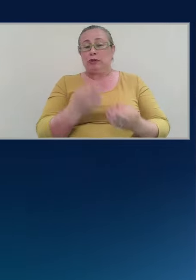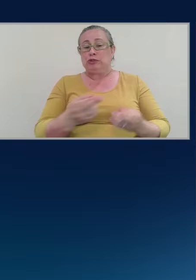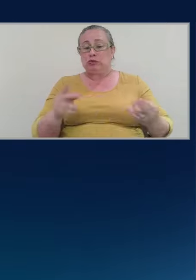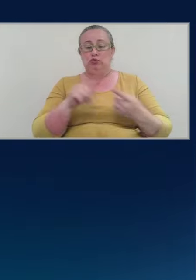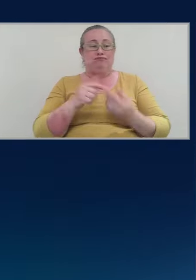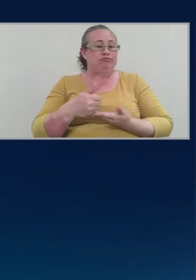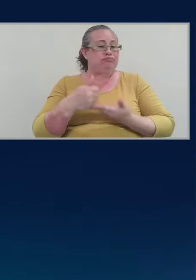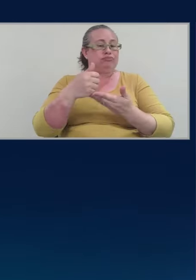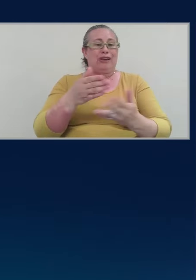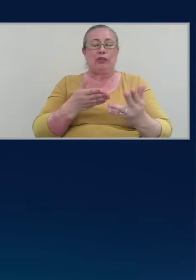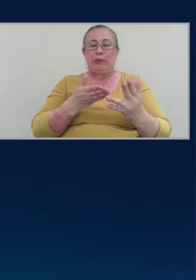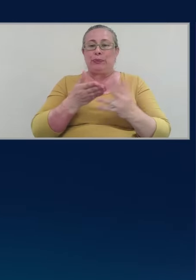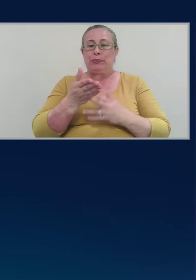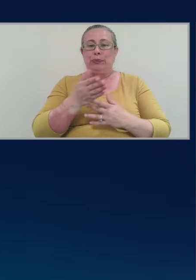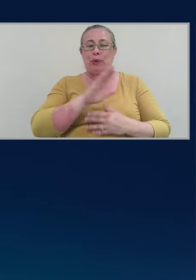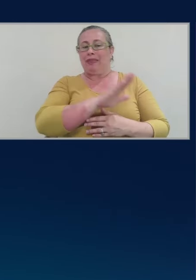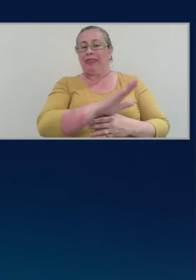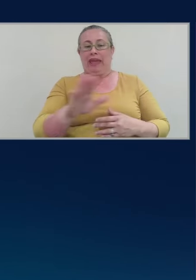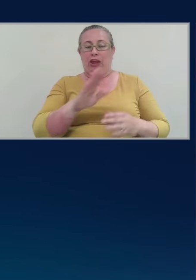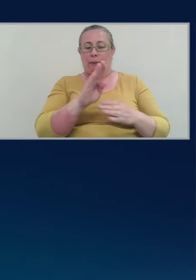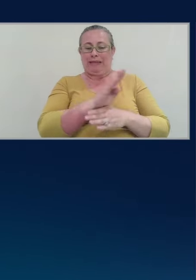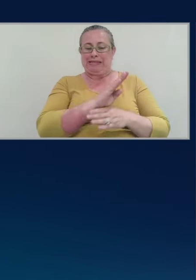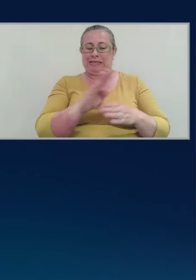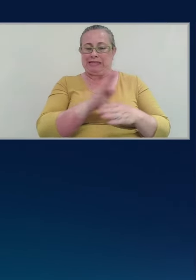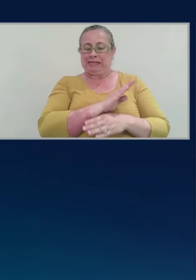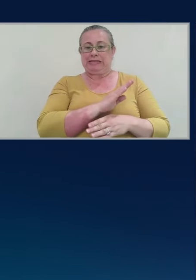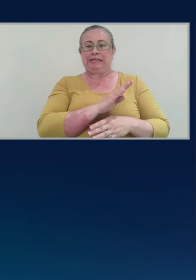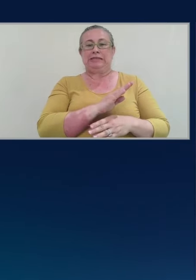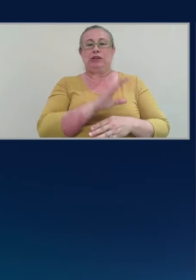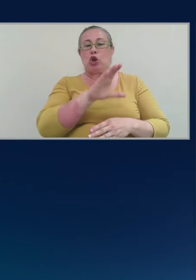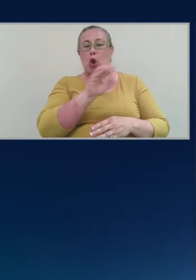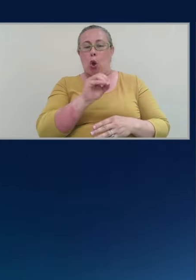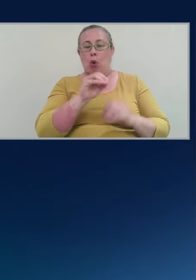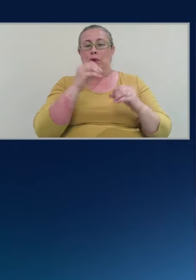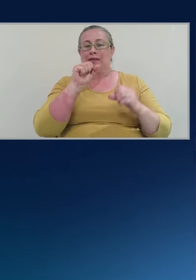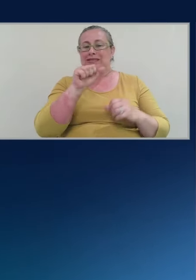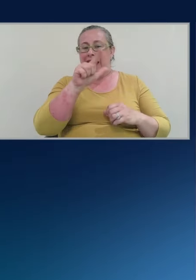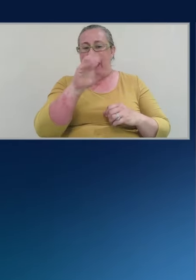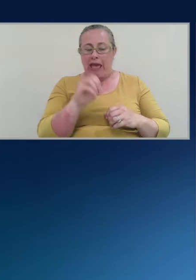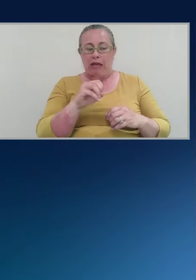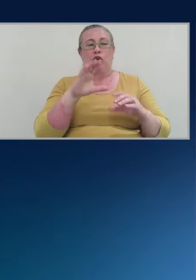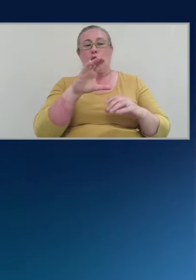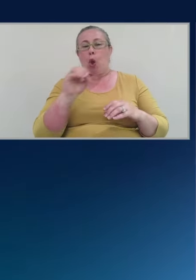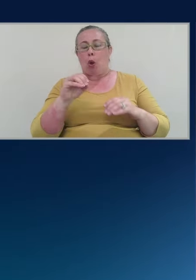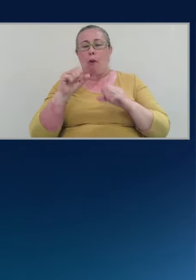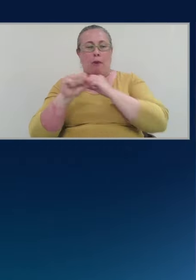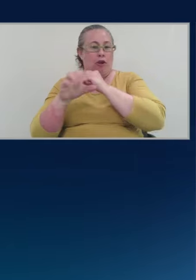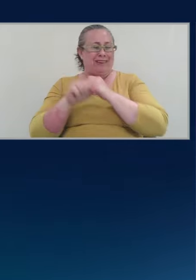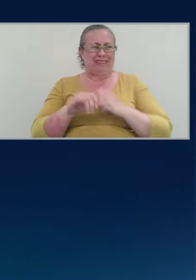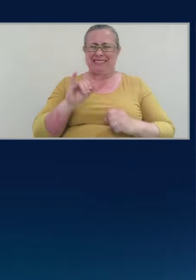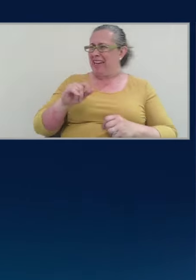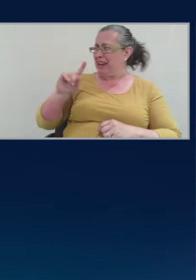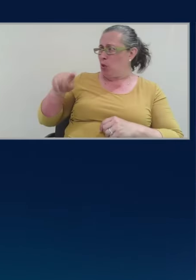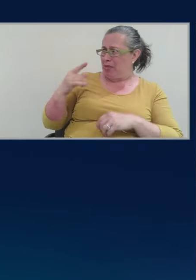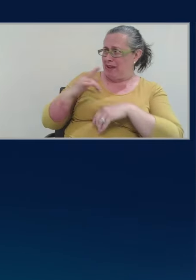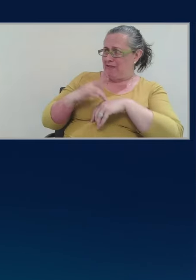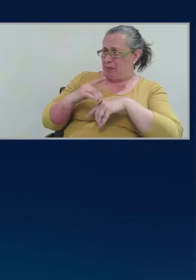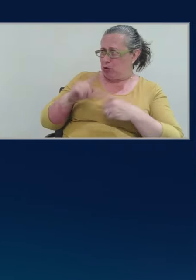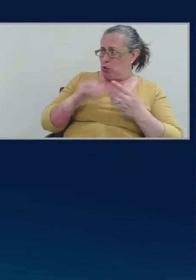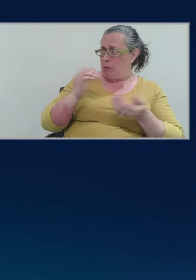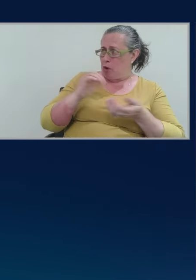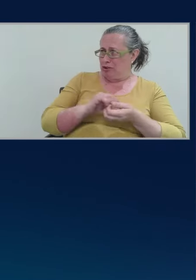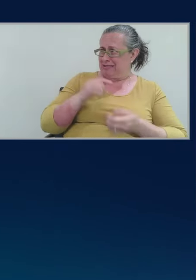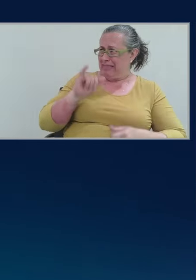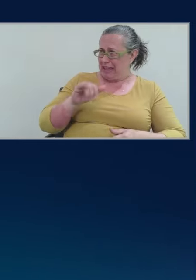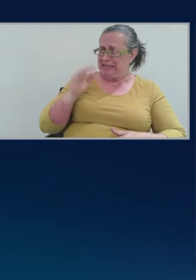throughout their businesses. Co-sell, co-marketing, et cetera. Sounds pretty powerful. Is it available only for partners? Yeah, so our program